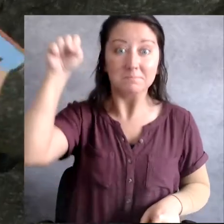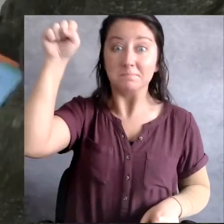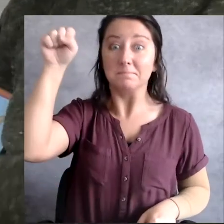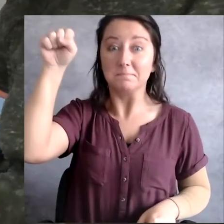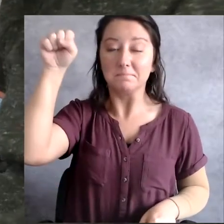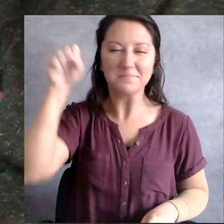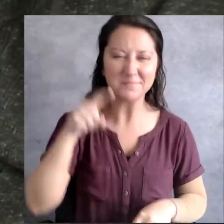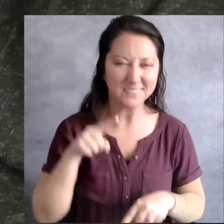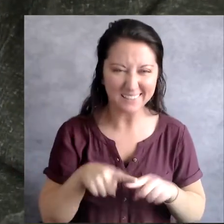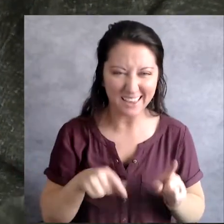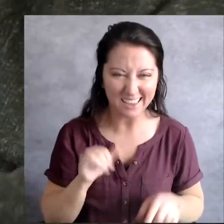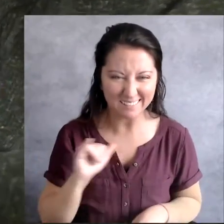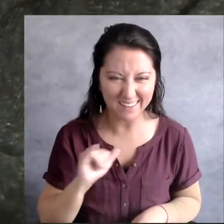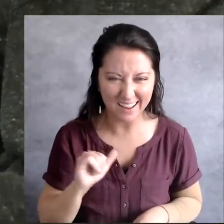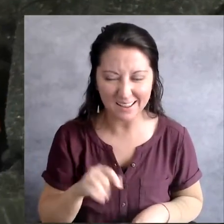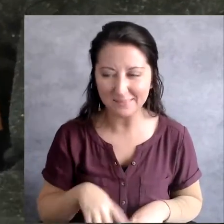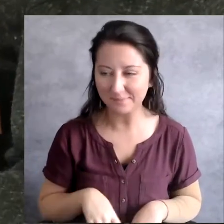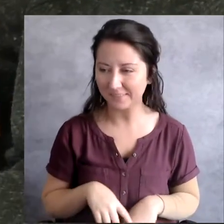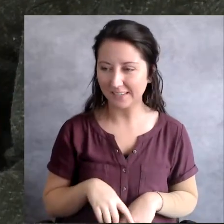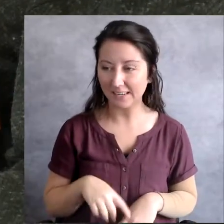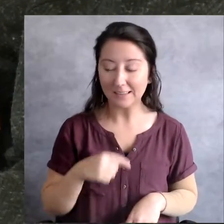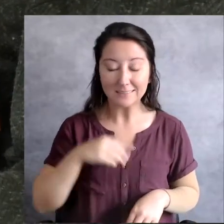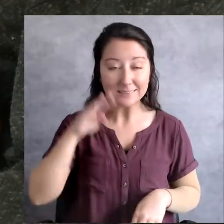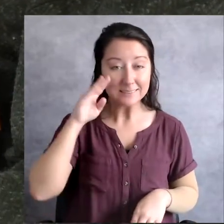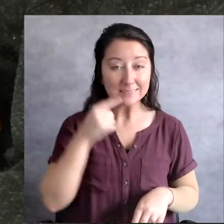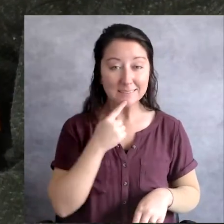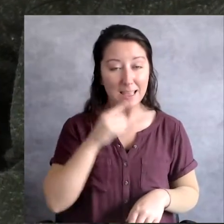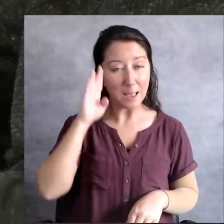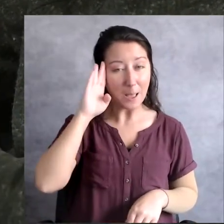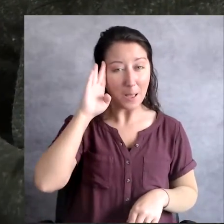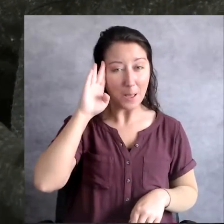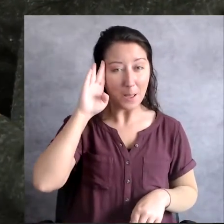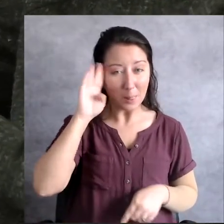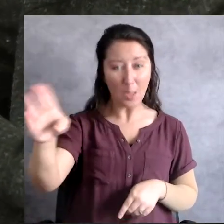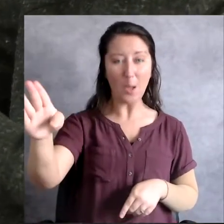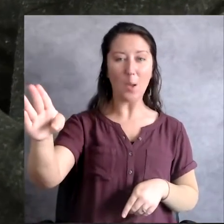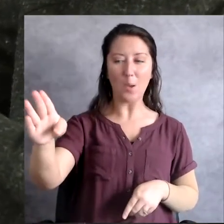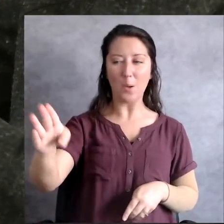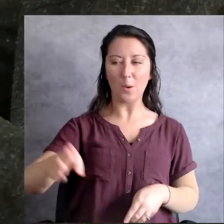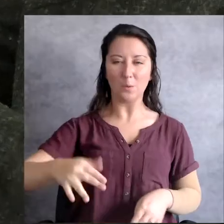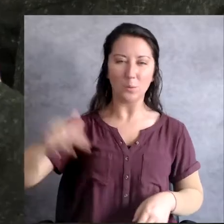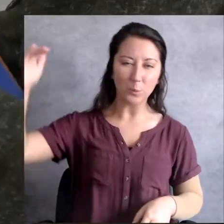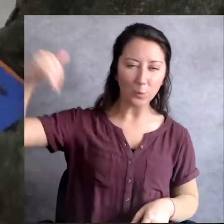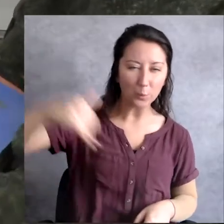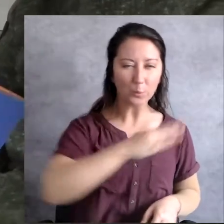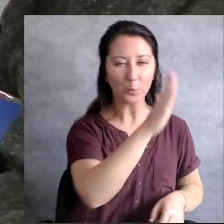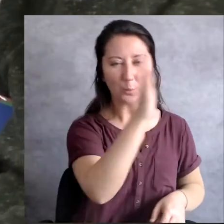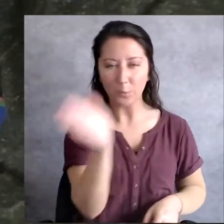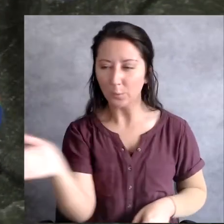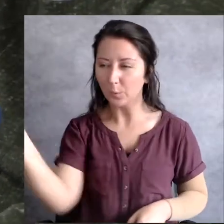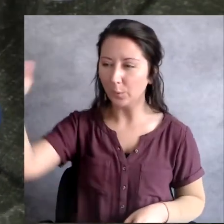it? Say hello, then swoop like a starling.